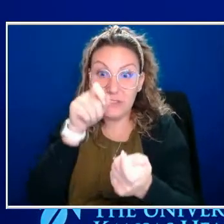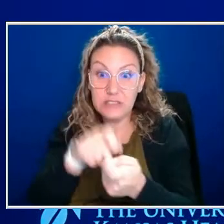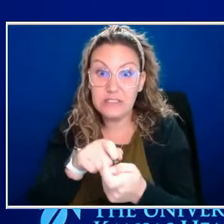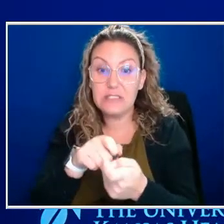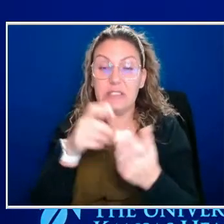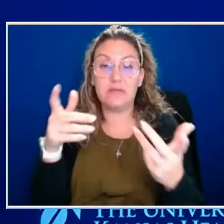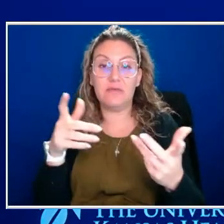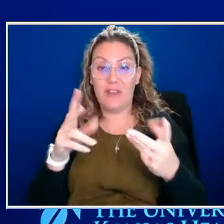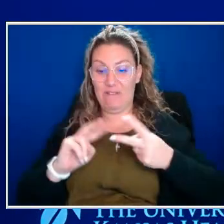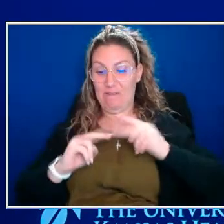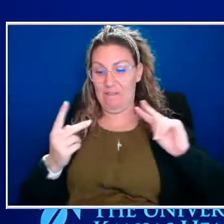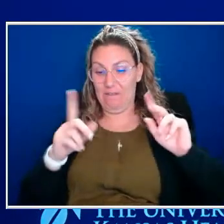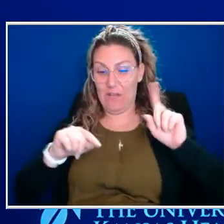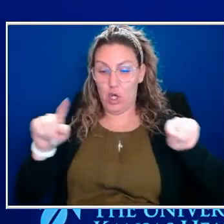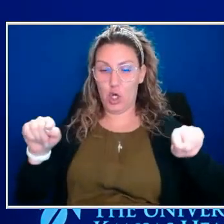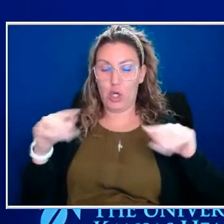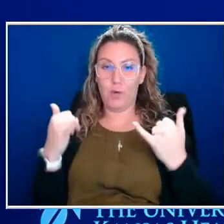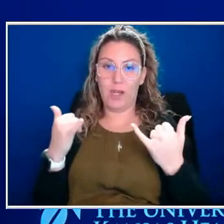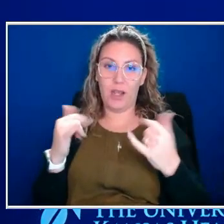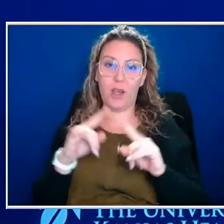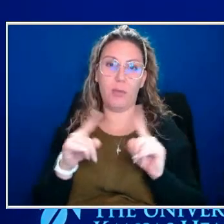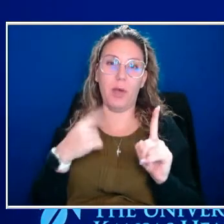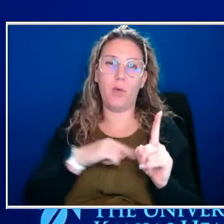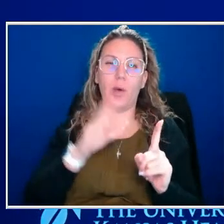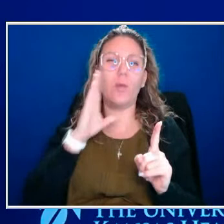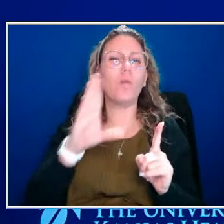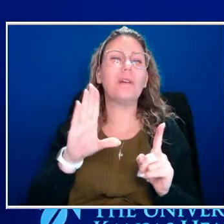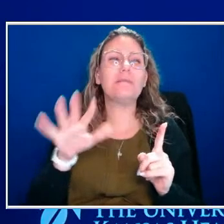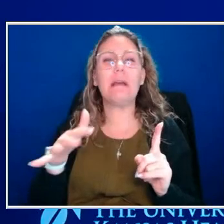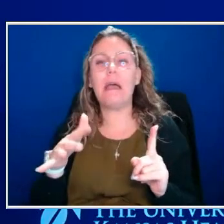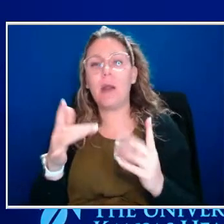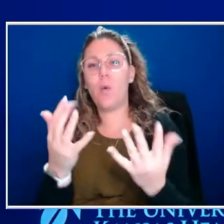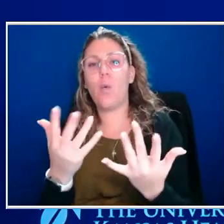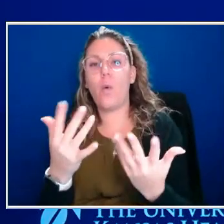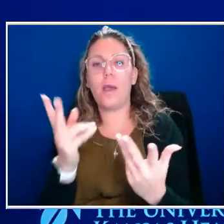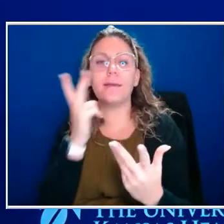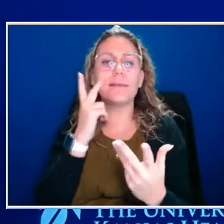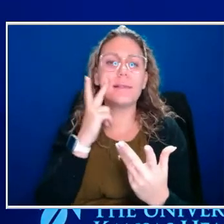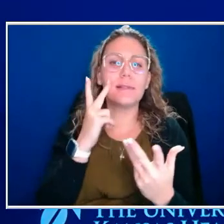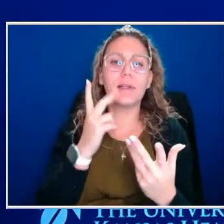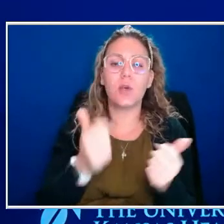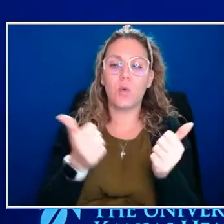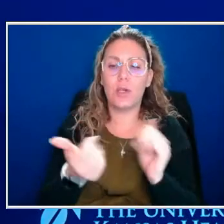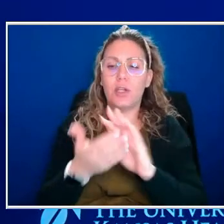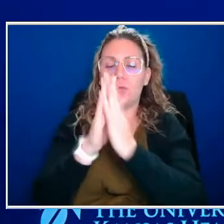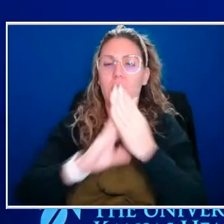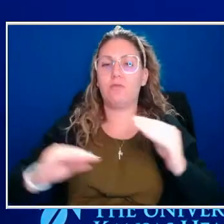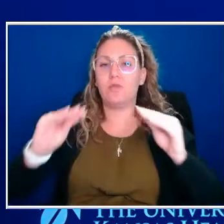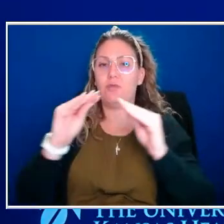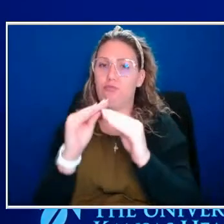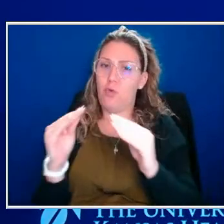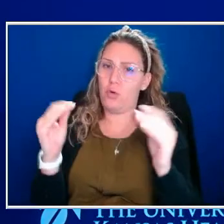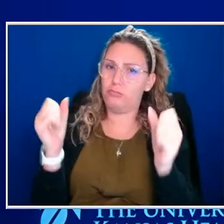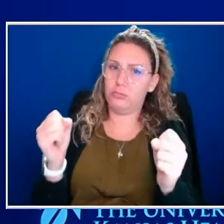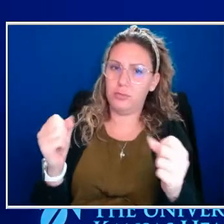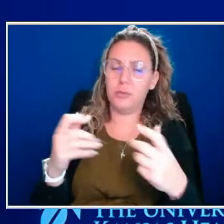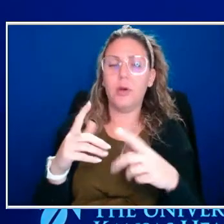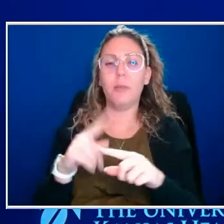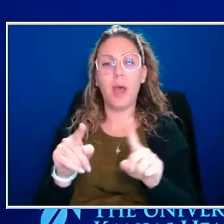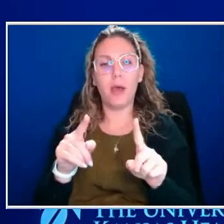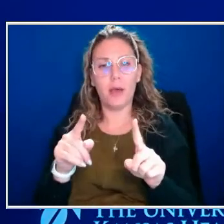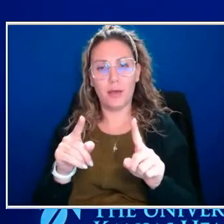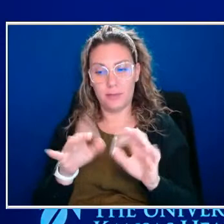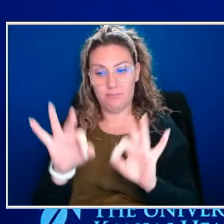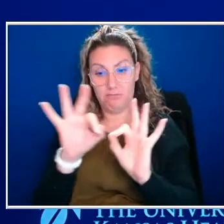variant at this point in time, so we're just going to kind of wait and see which one becomes more dominant. However, it's important to note that the